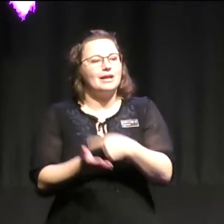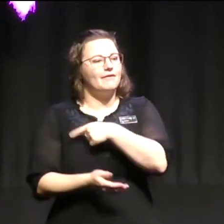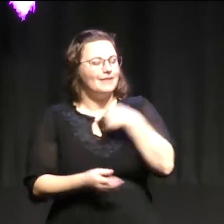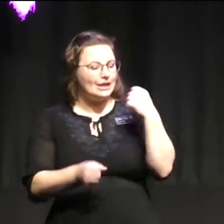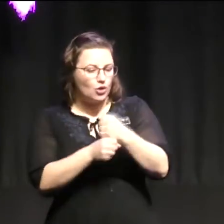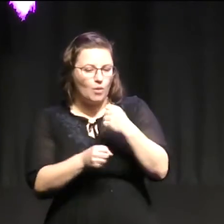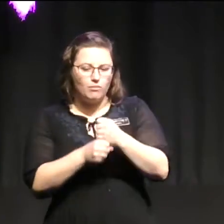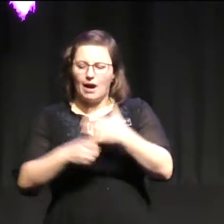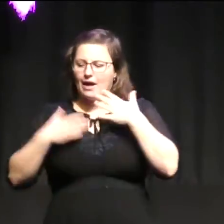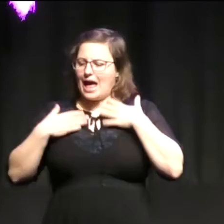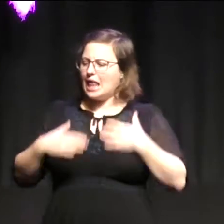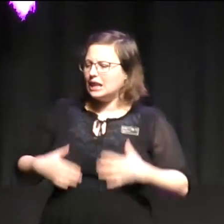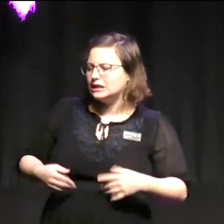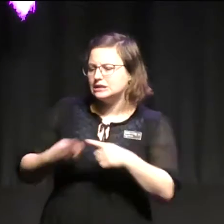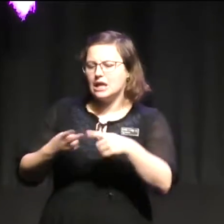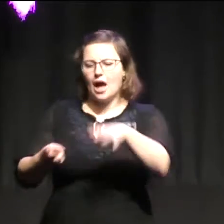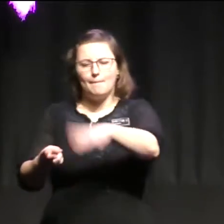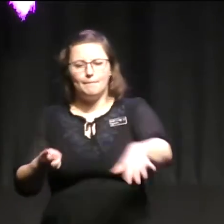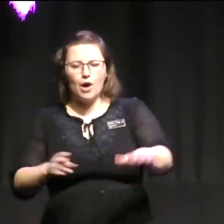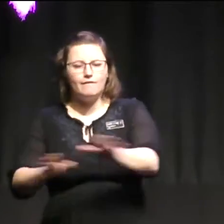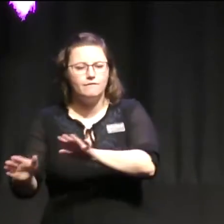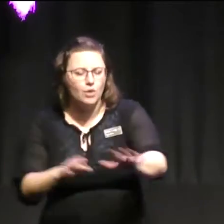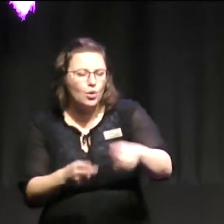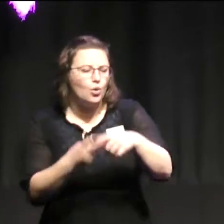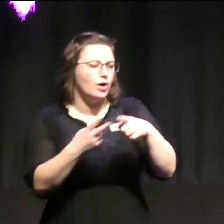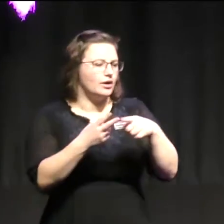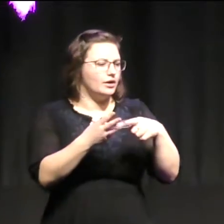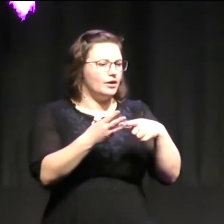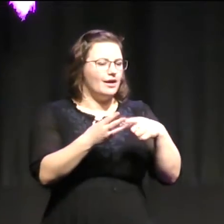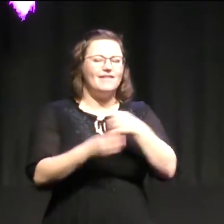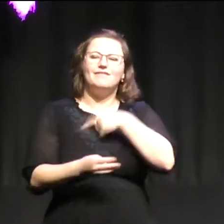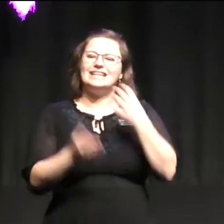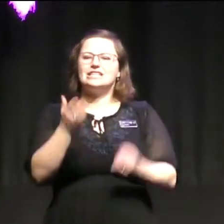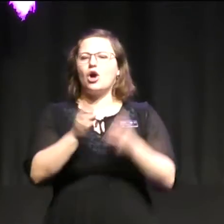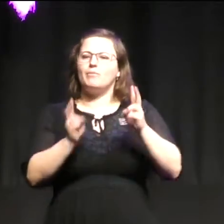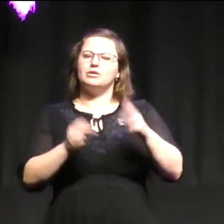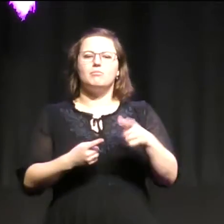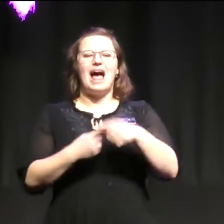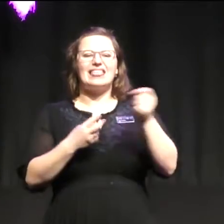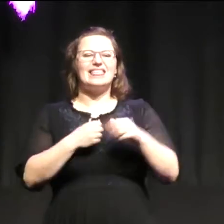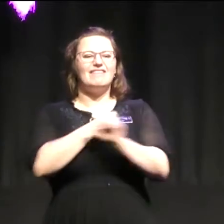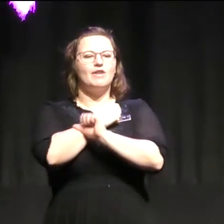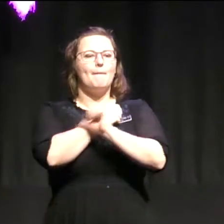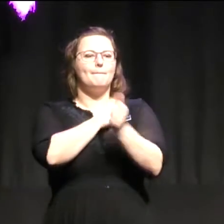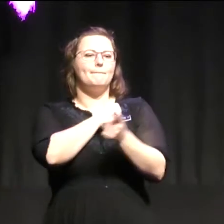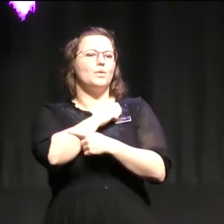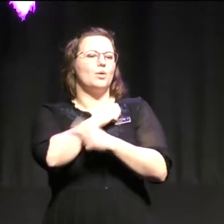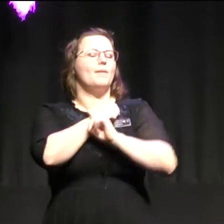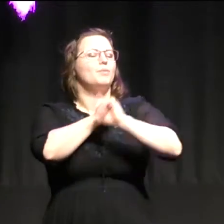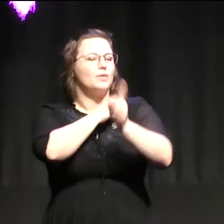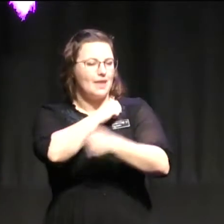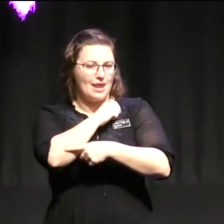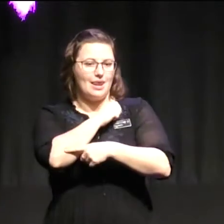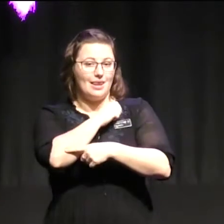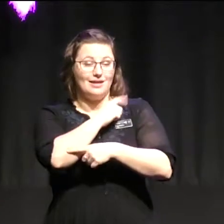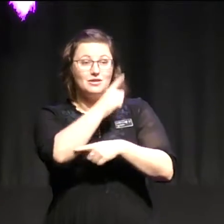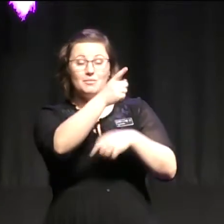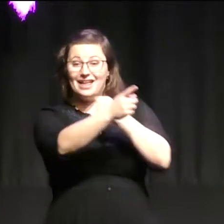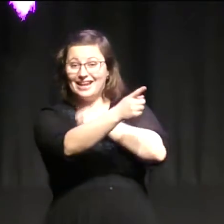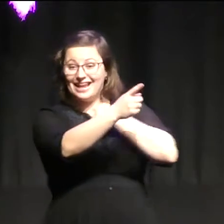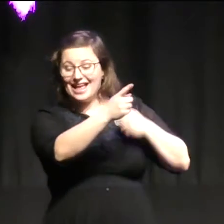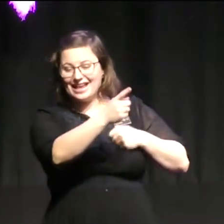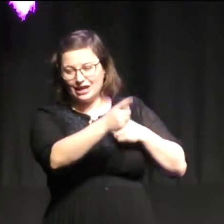healthcare, on childcare. So we create alternative models which, the governments,